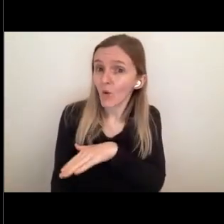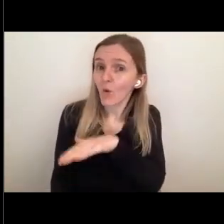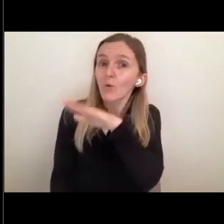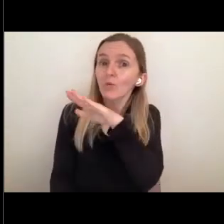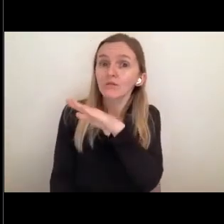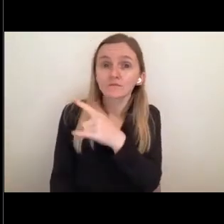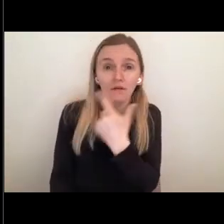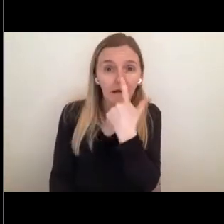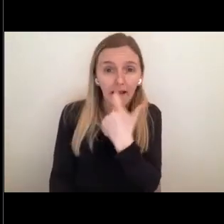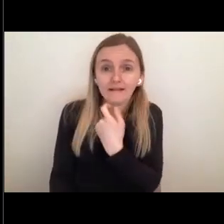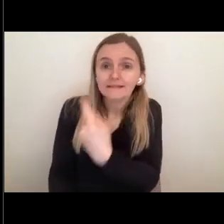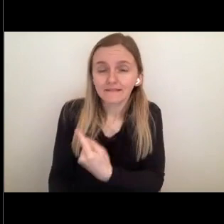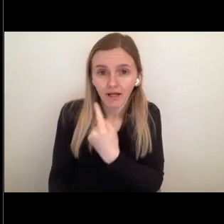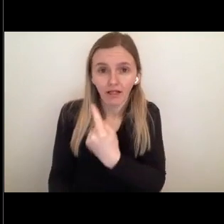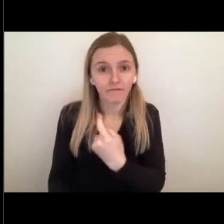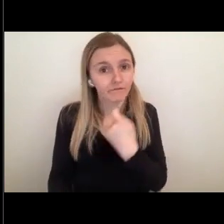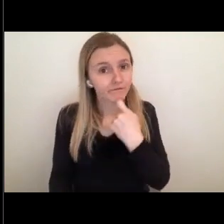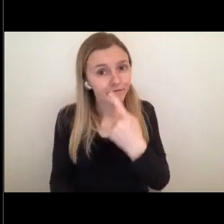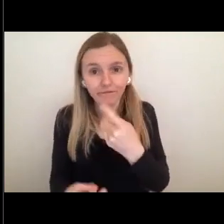themselves.